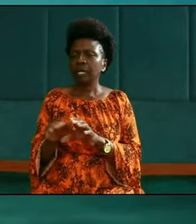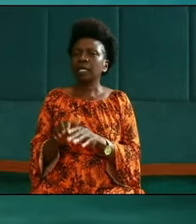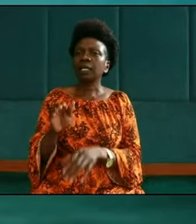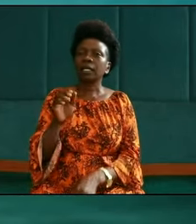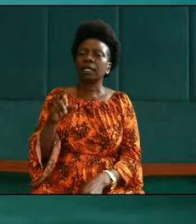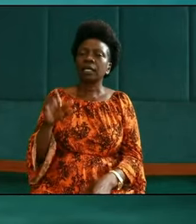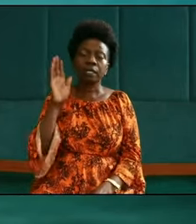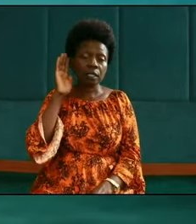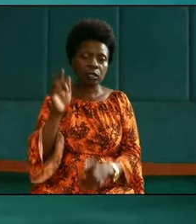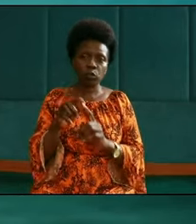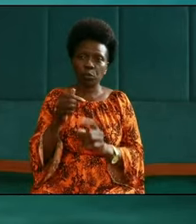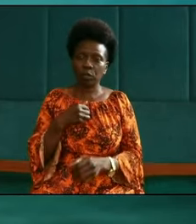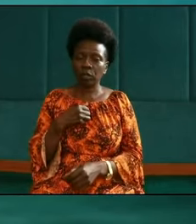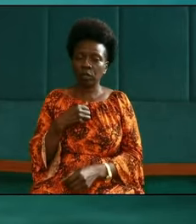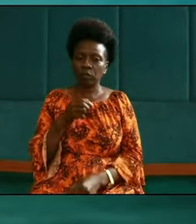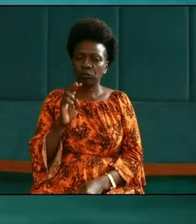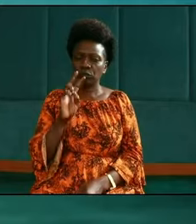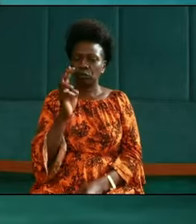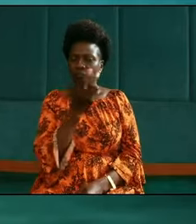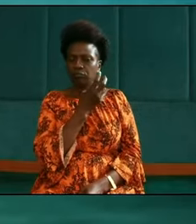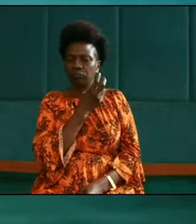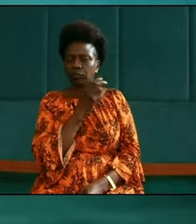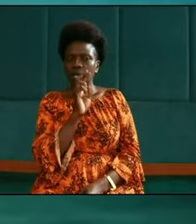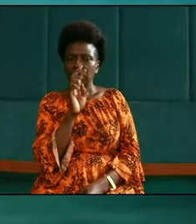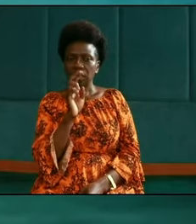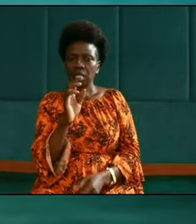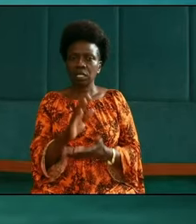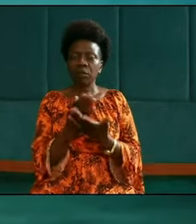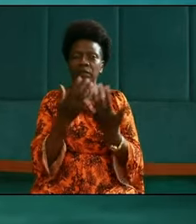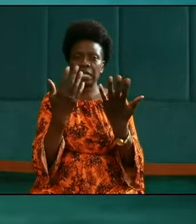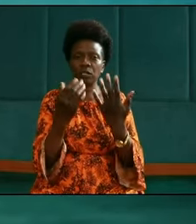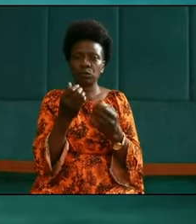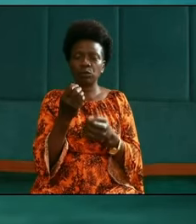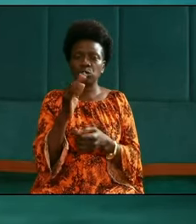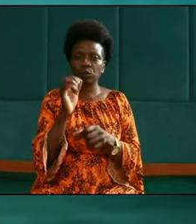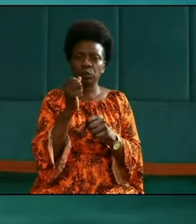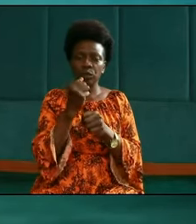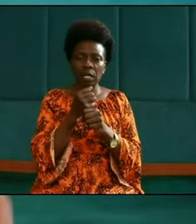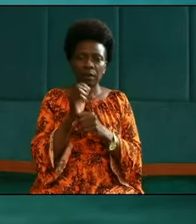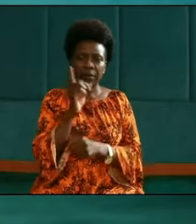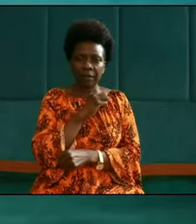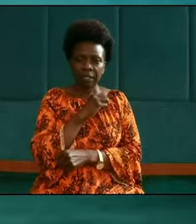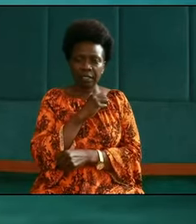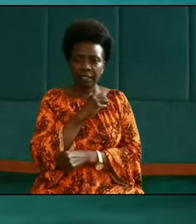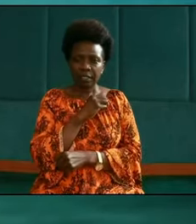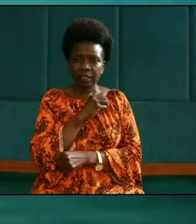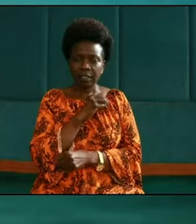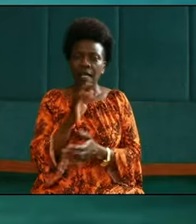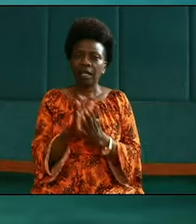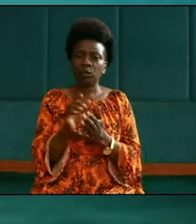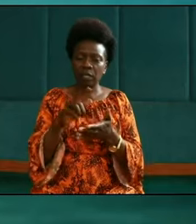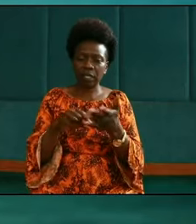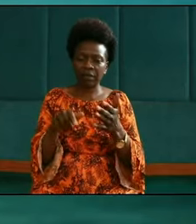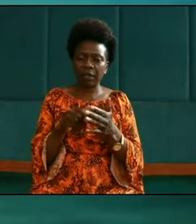today, you look back and you see some of the things that you have done, and whatever has happened in your life,